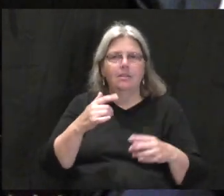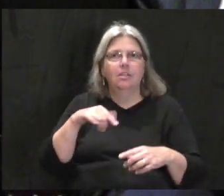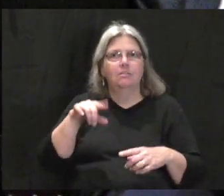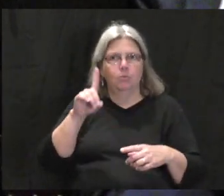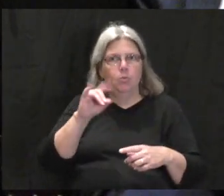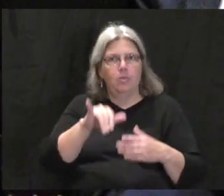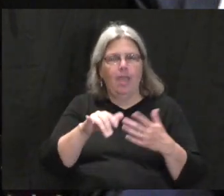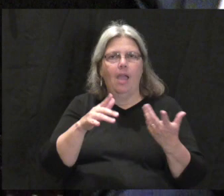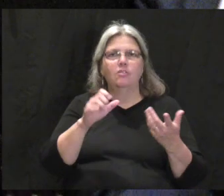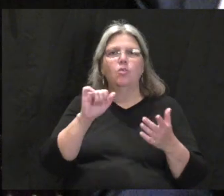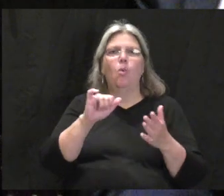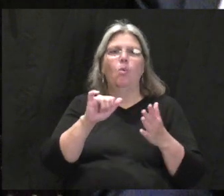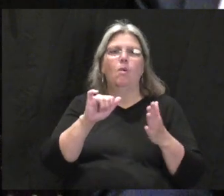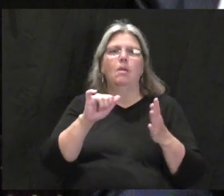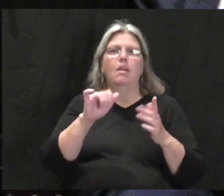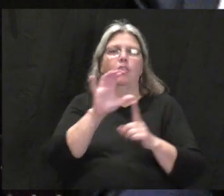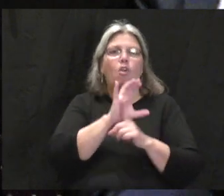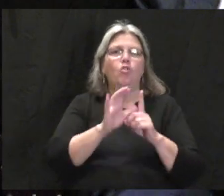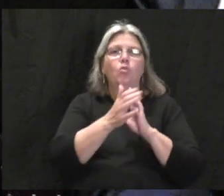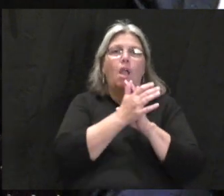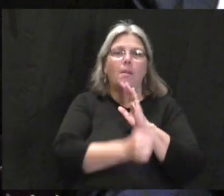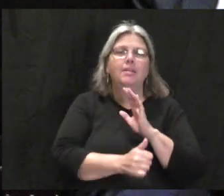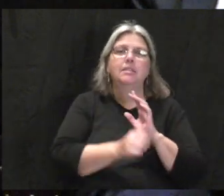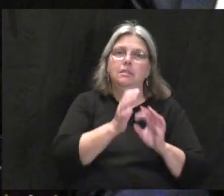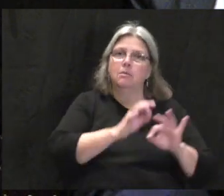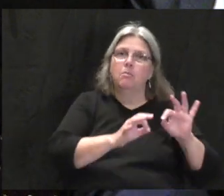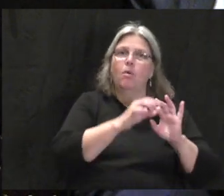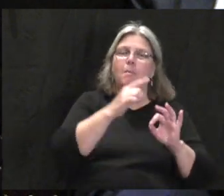that's one of the things we talked about. I don't know what it's like to be female in general.